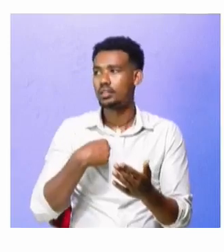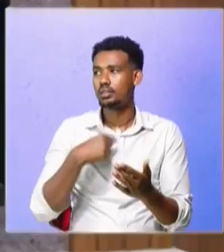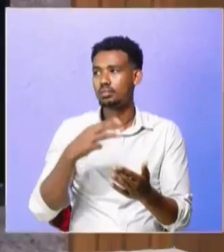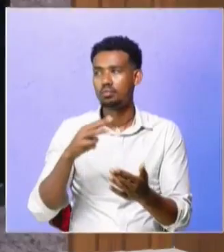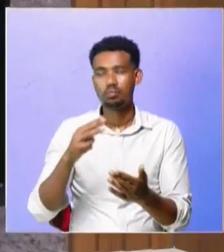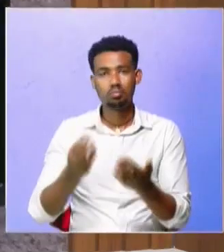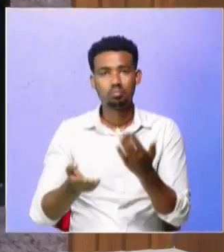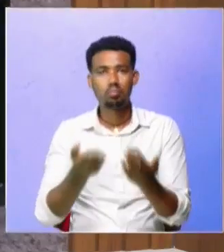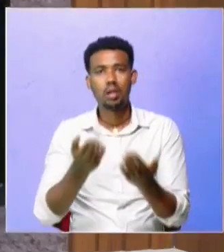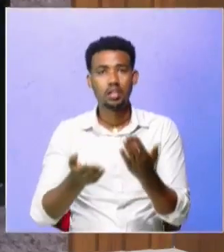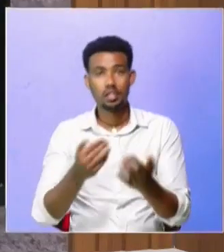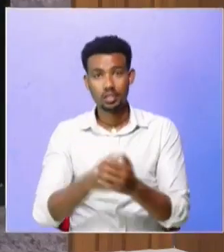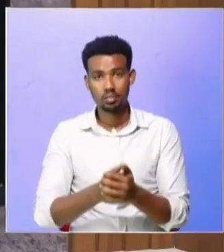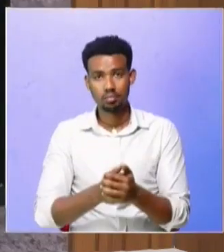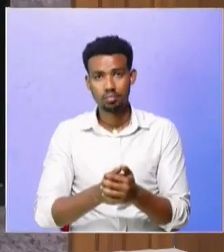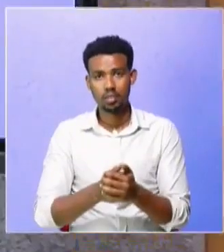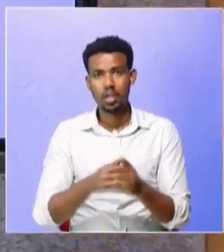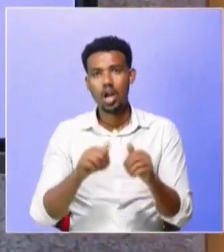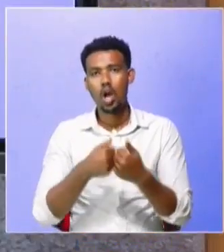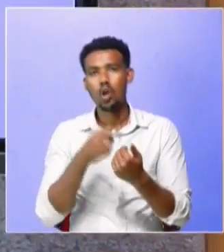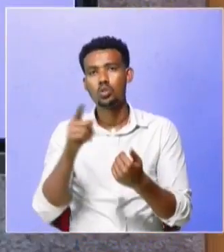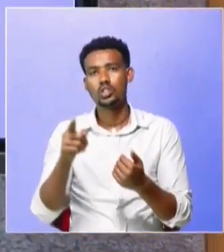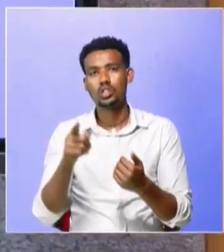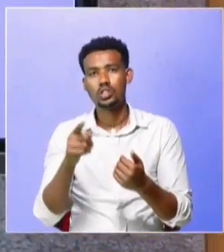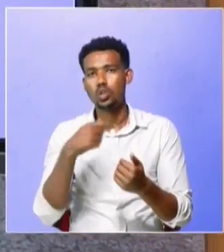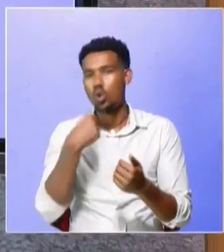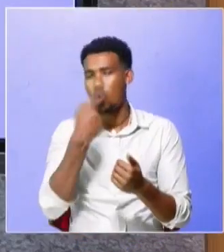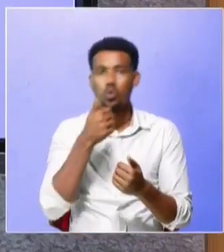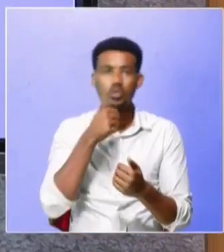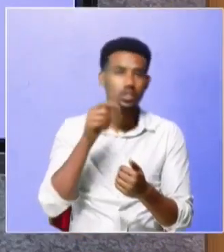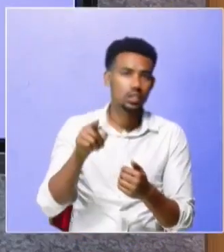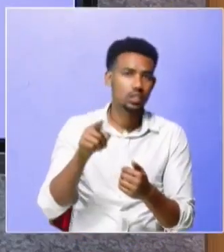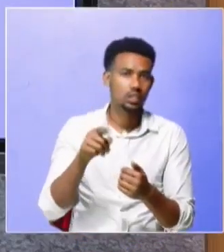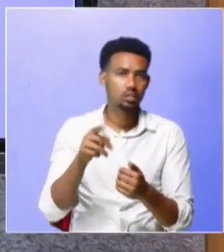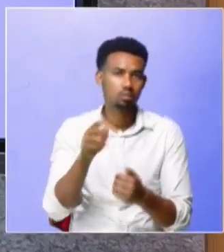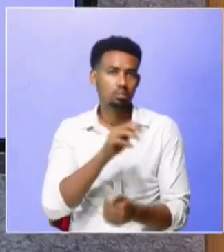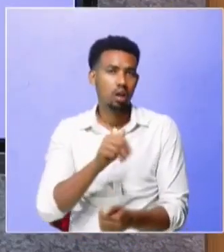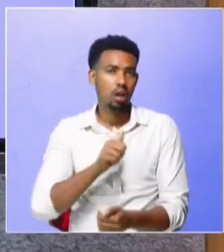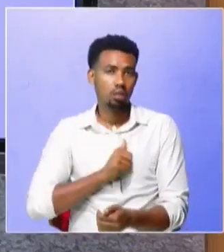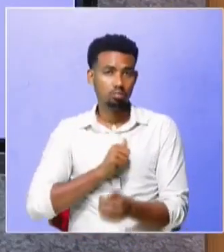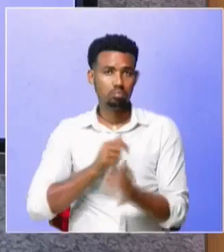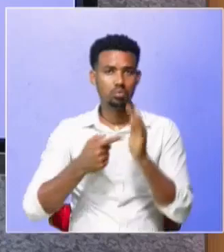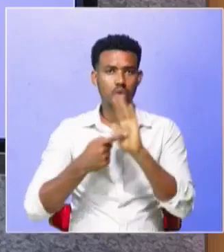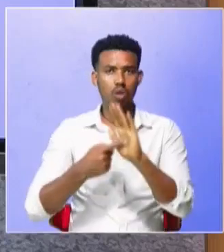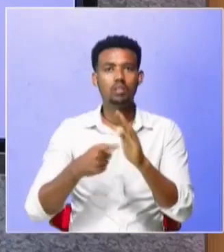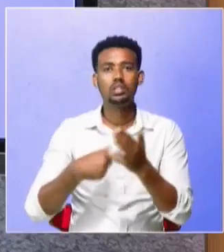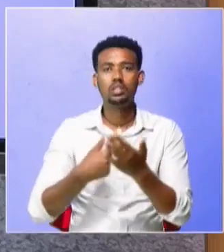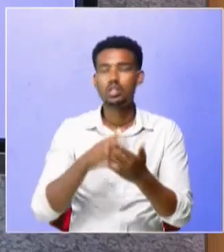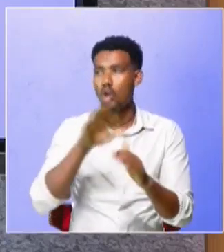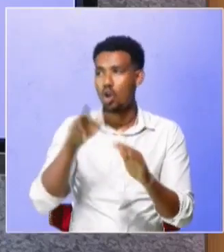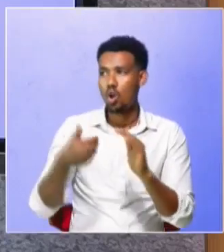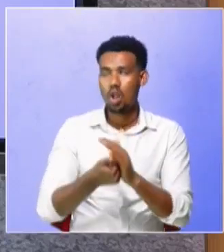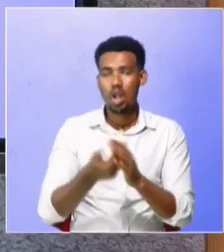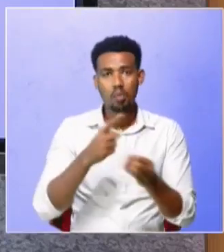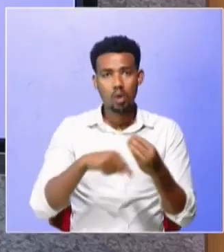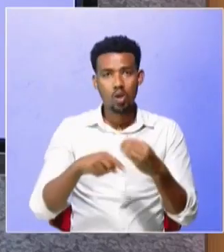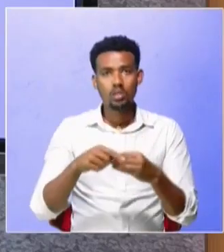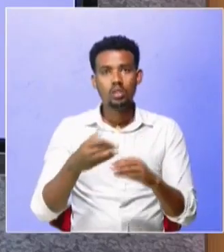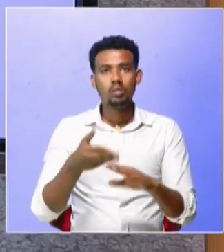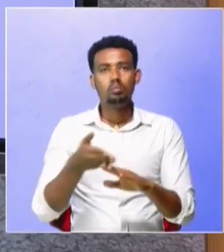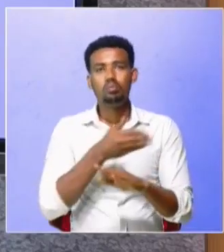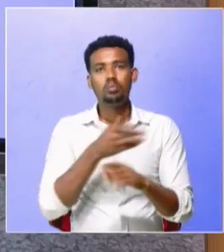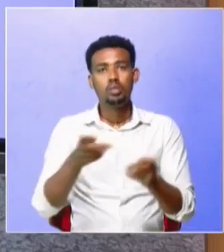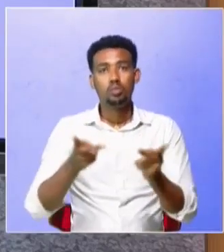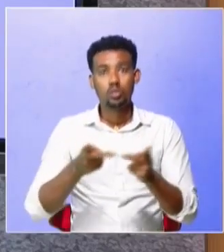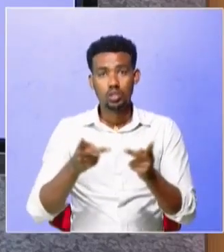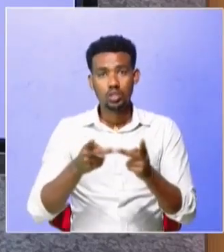the mannerism of how she is or who she is. So these are all about prepositions. They